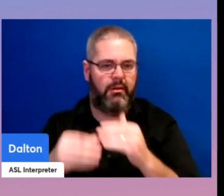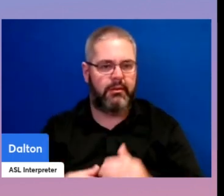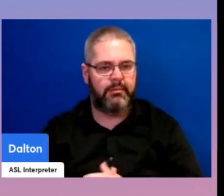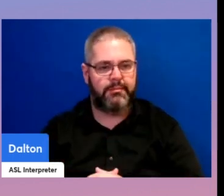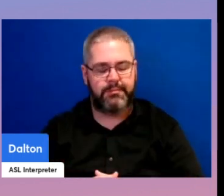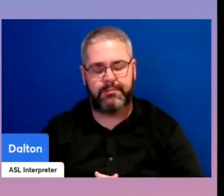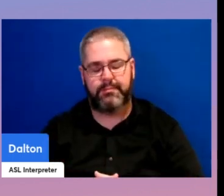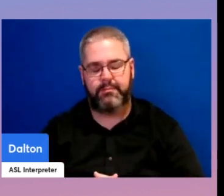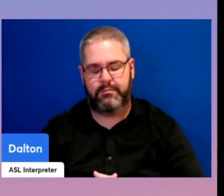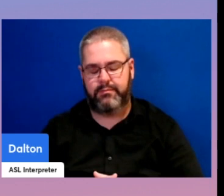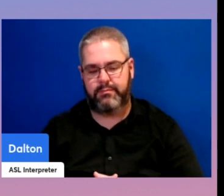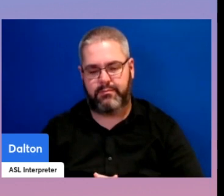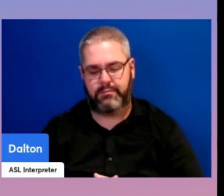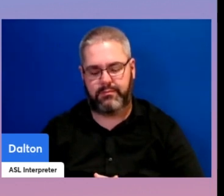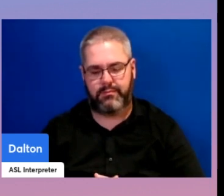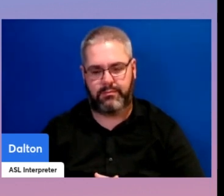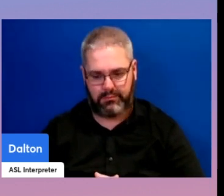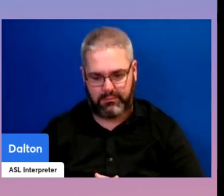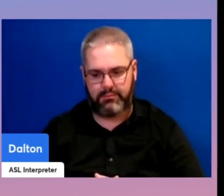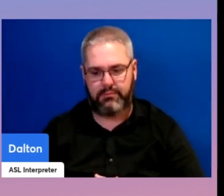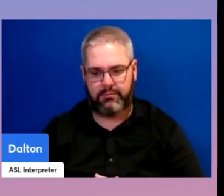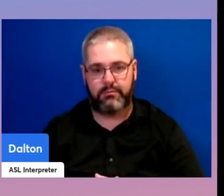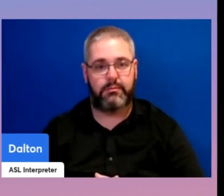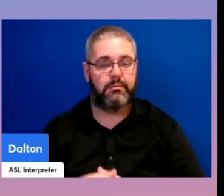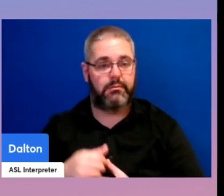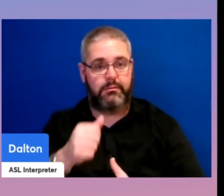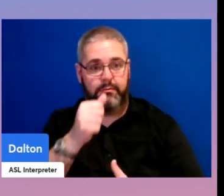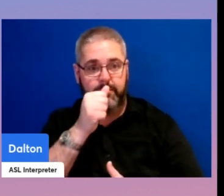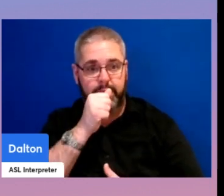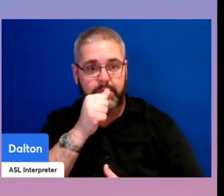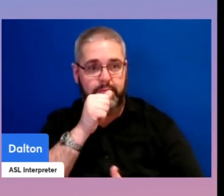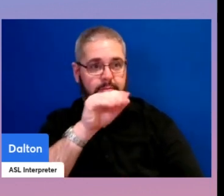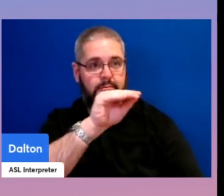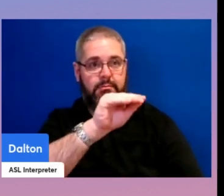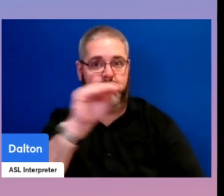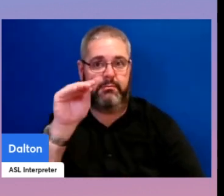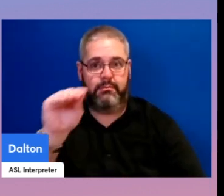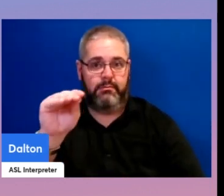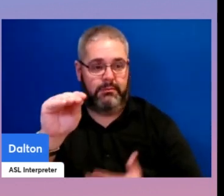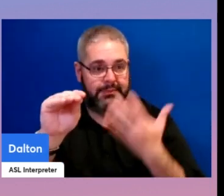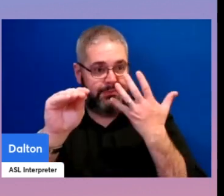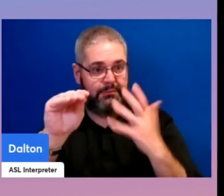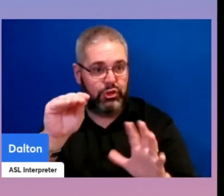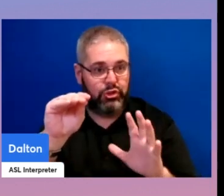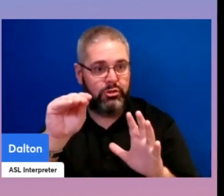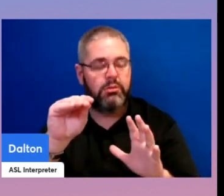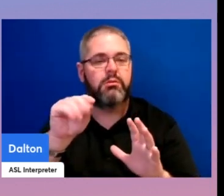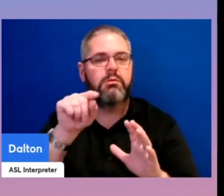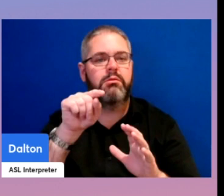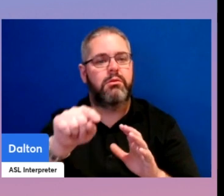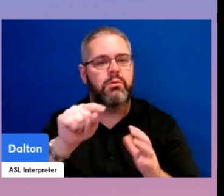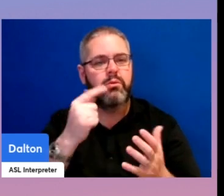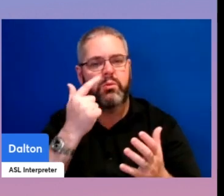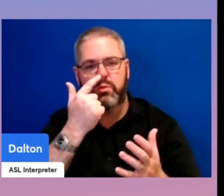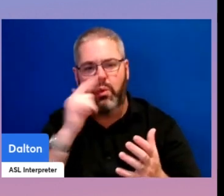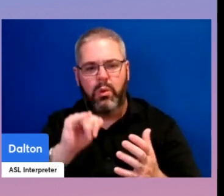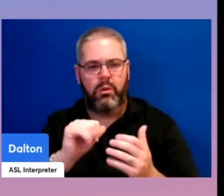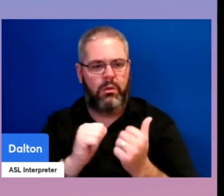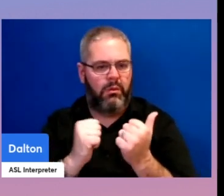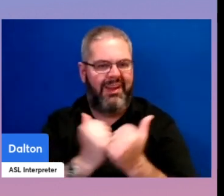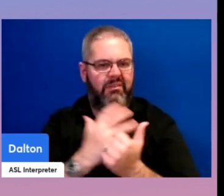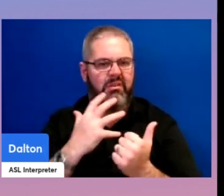Once we add that secret, this puts two things in